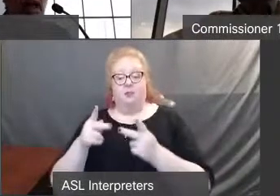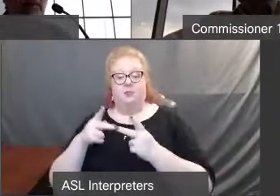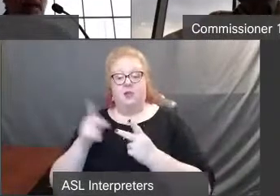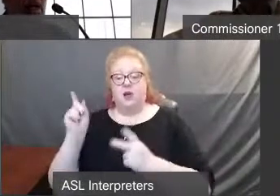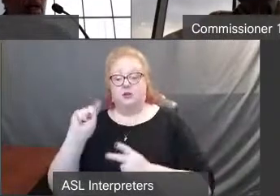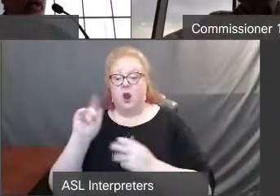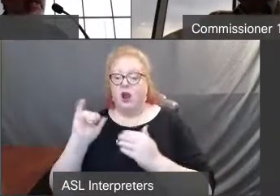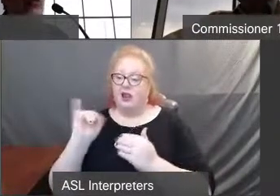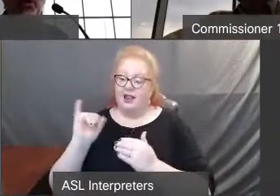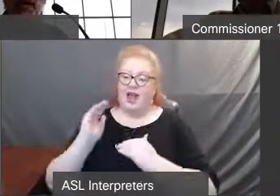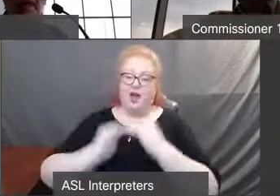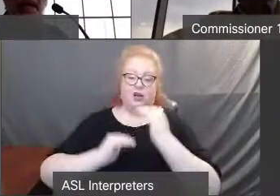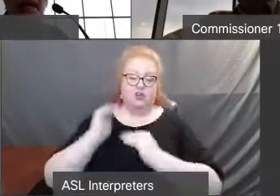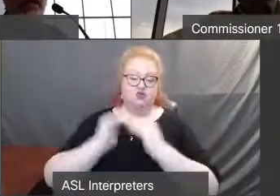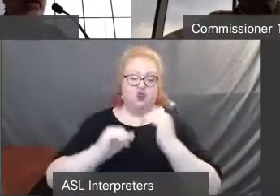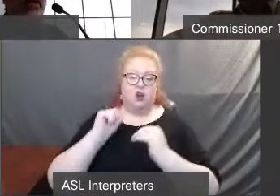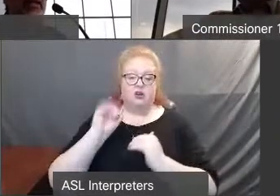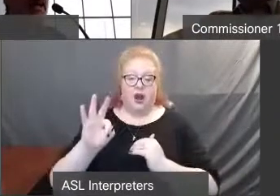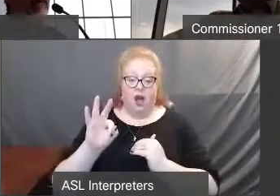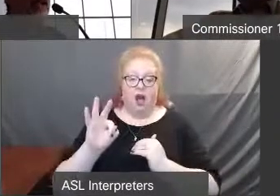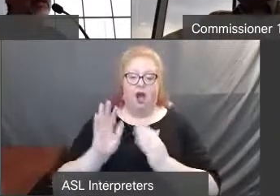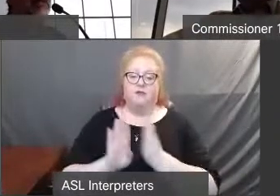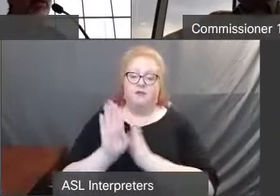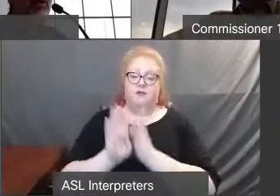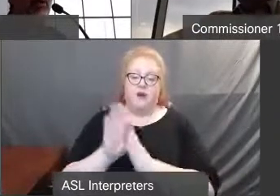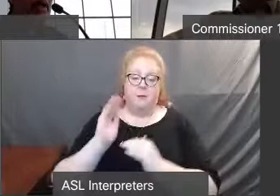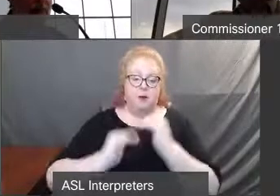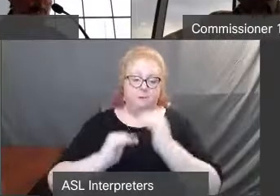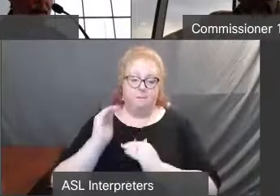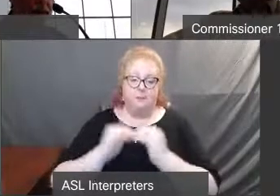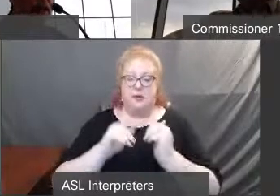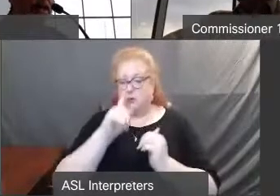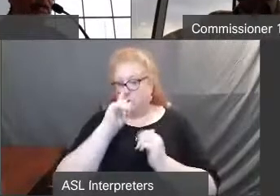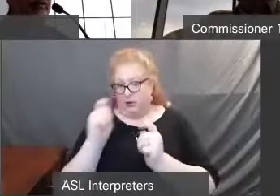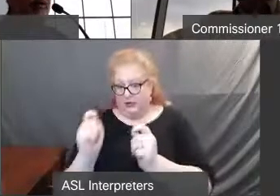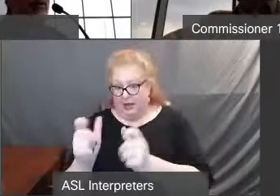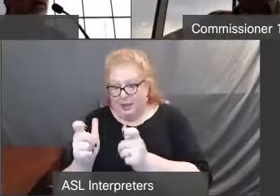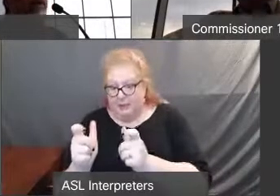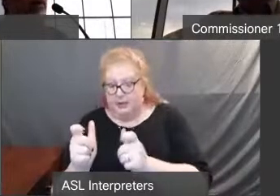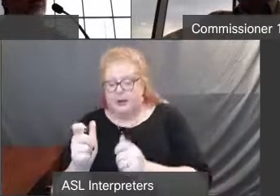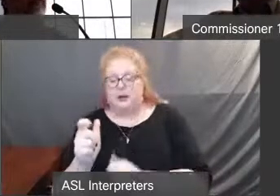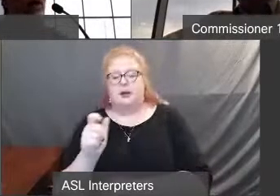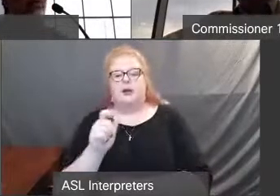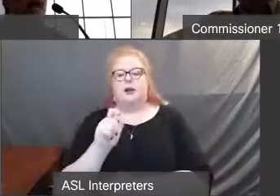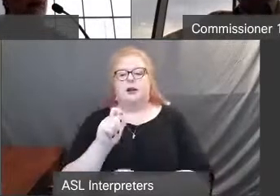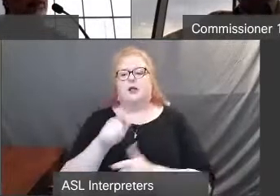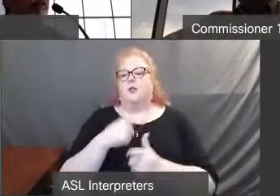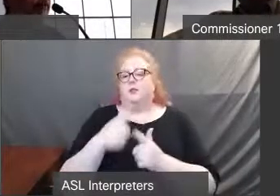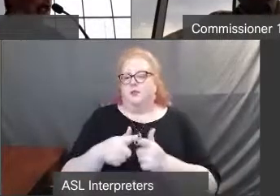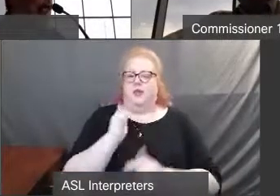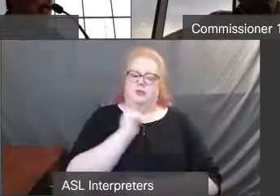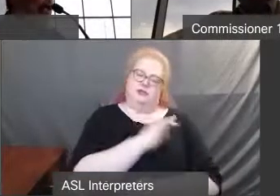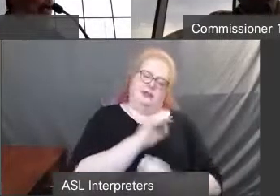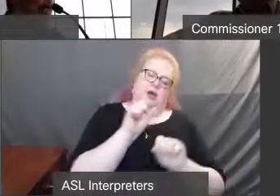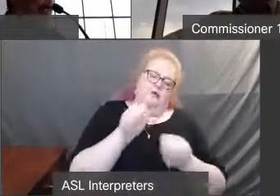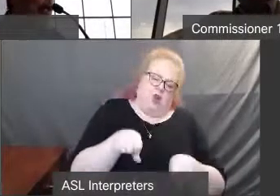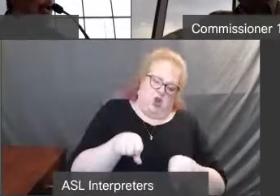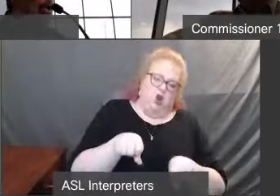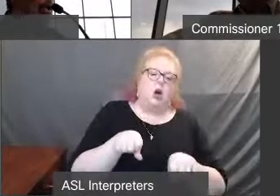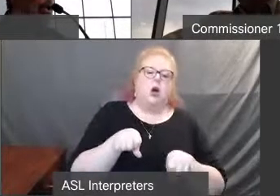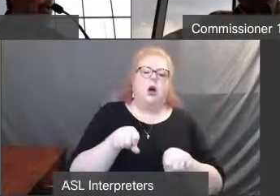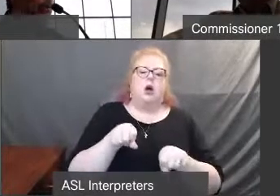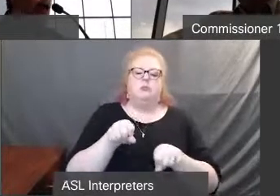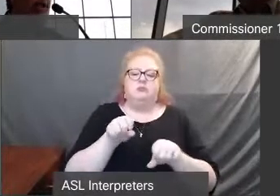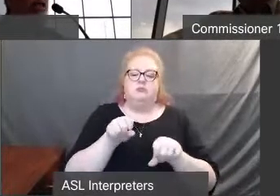of a development buildings was imminent, staff has some authority, a great deal of authority to approve those types of development. But